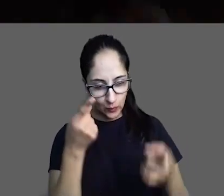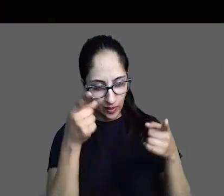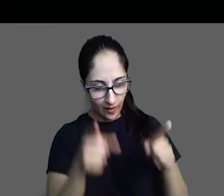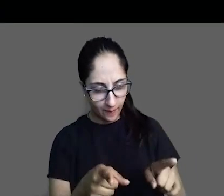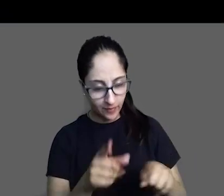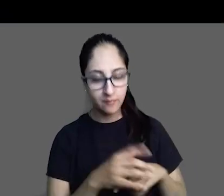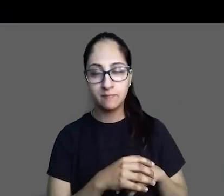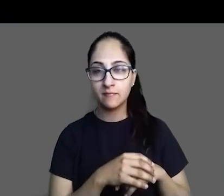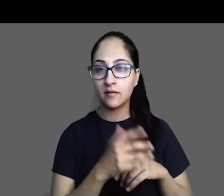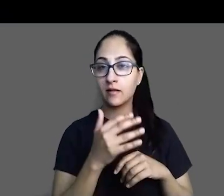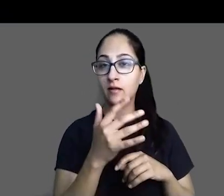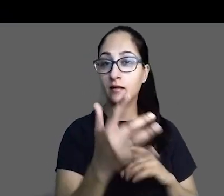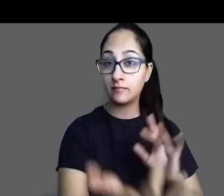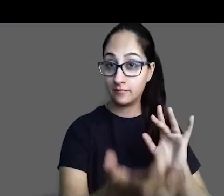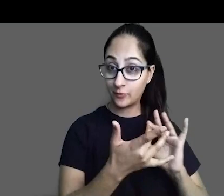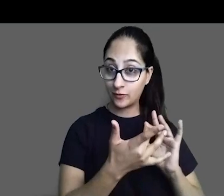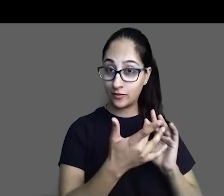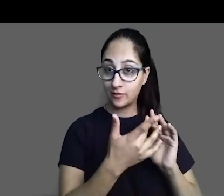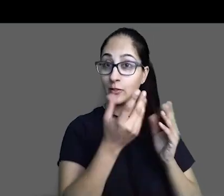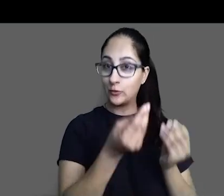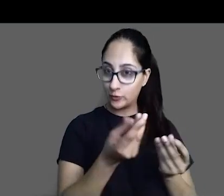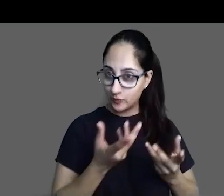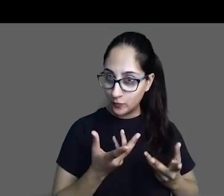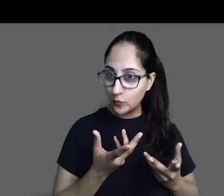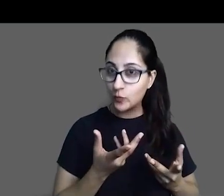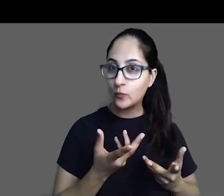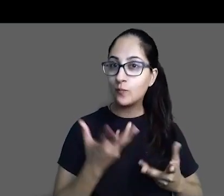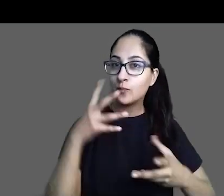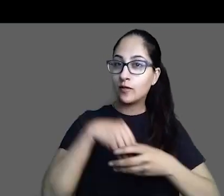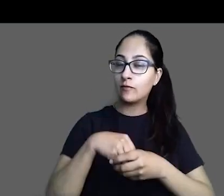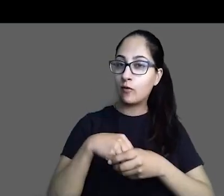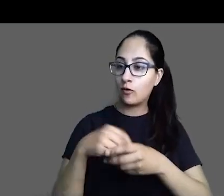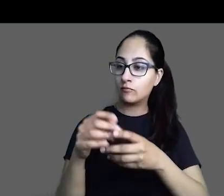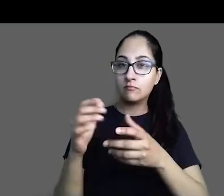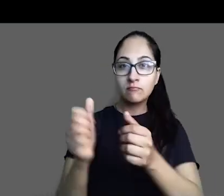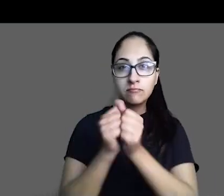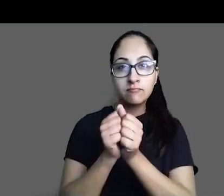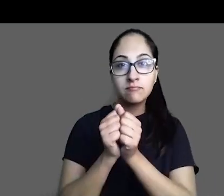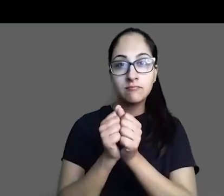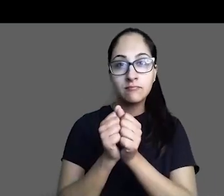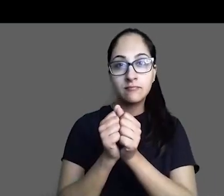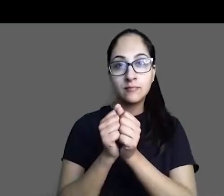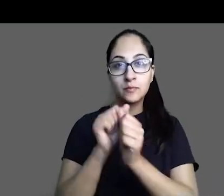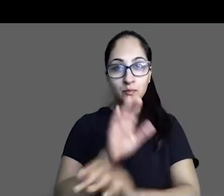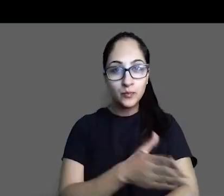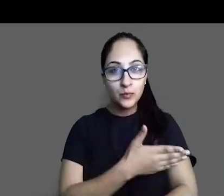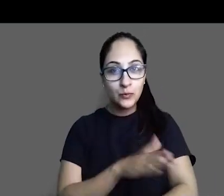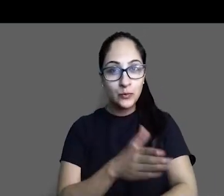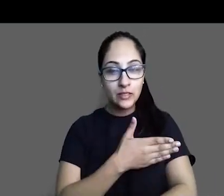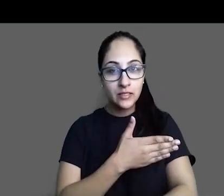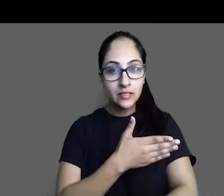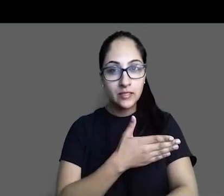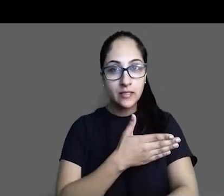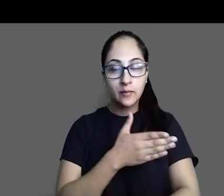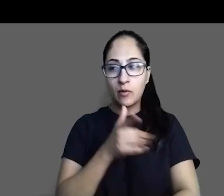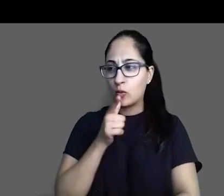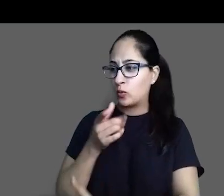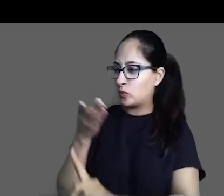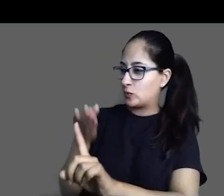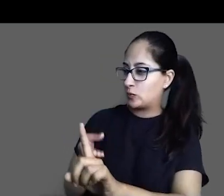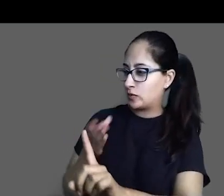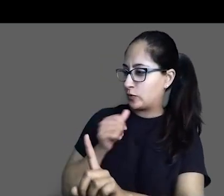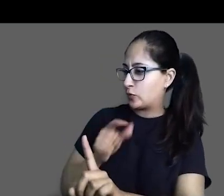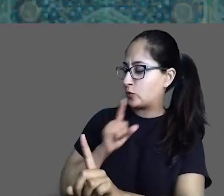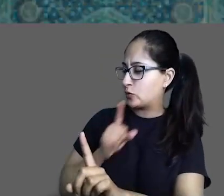and I was wondering what was happening with her. And she explained to me that she was working on this collaboration, and she wasn't quite sure who the person